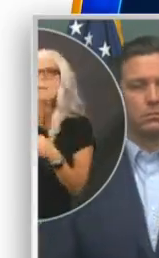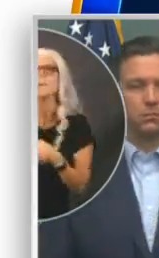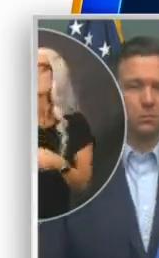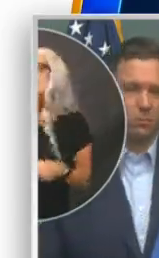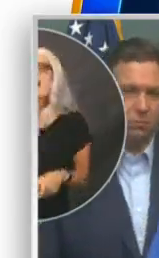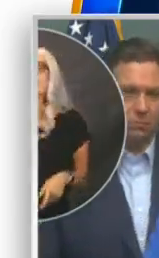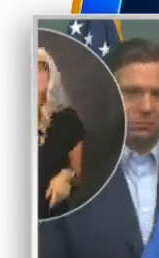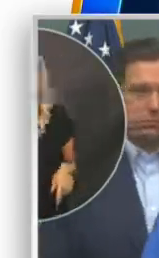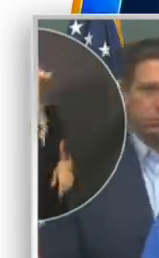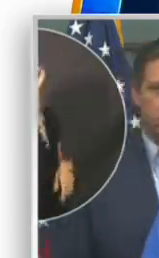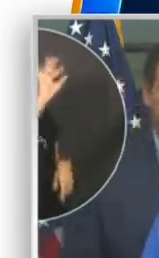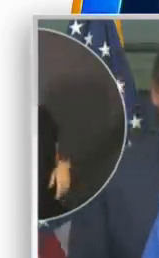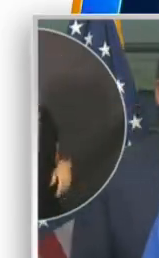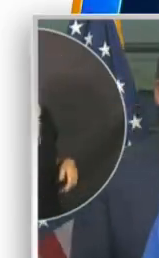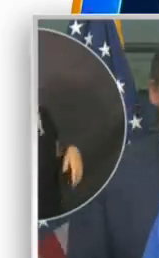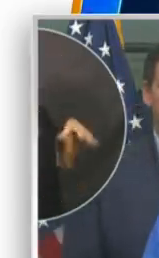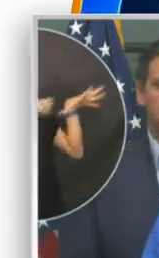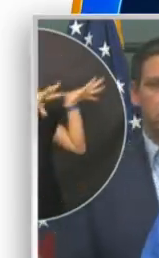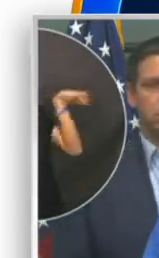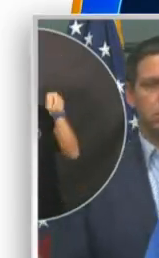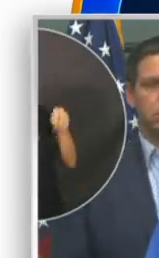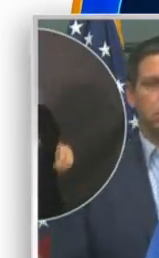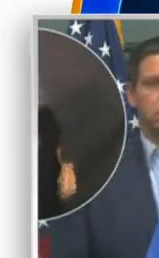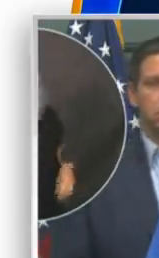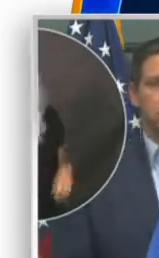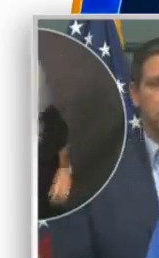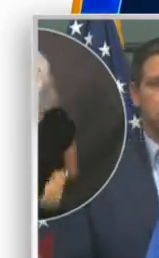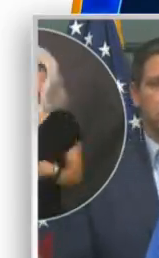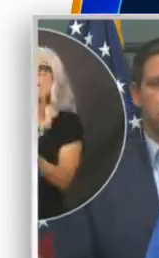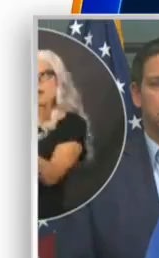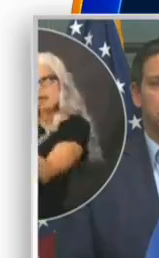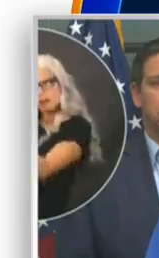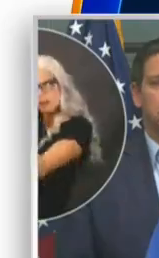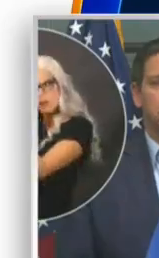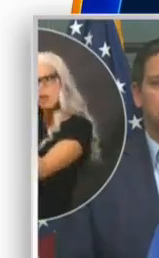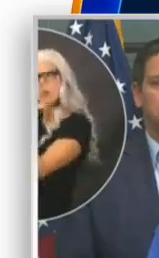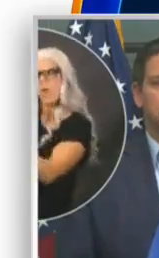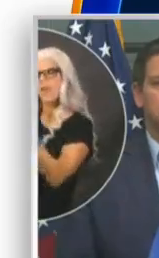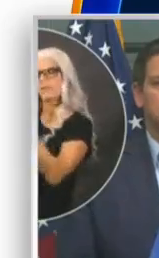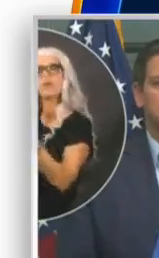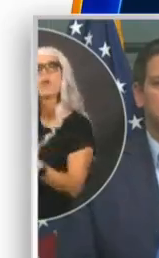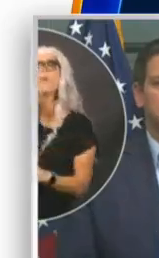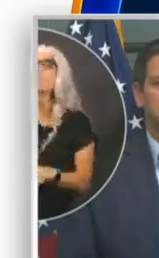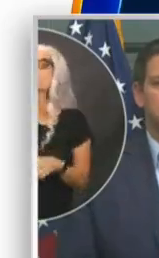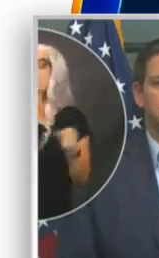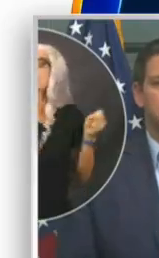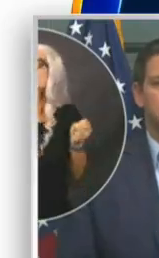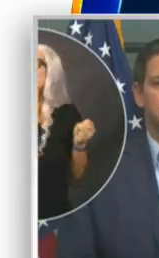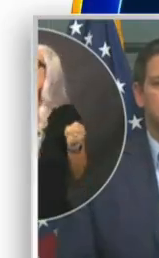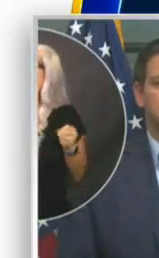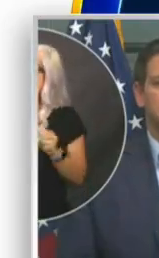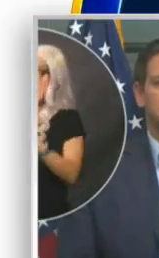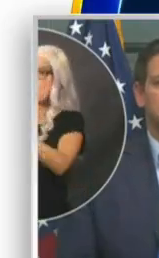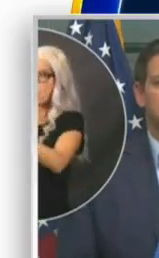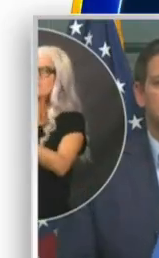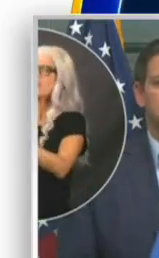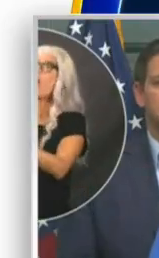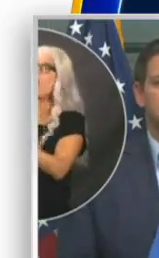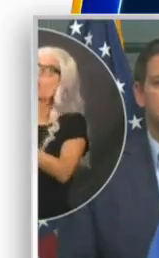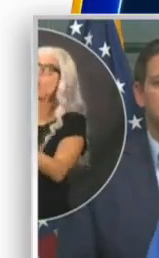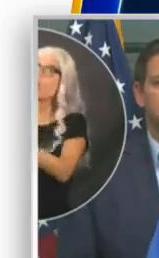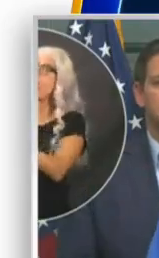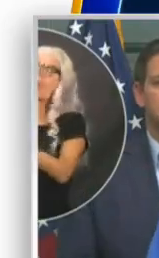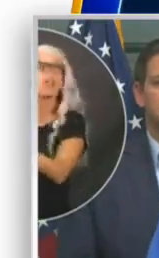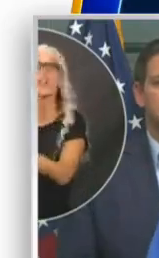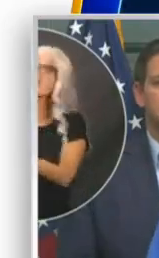your refrigerators shut. Open them as little as possible to help preserve your perishable items. If you're using a generator, as we've been